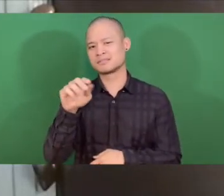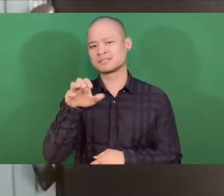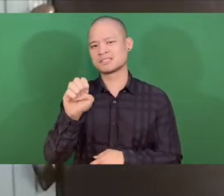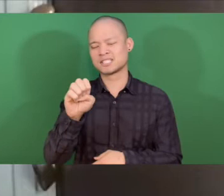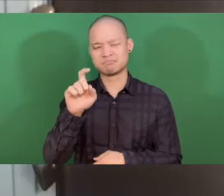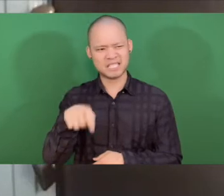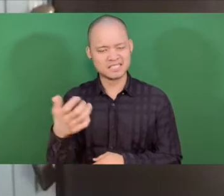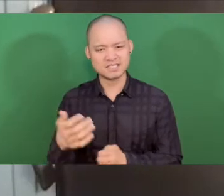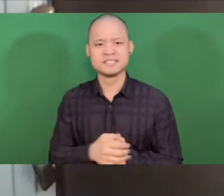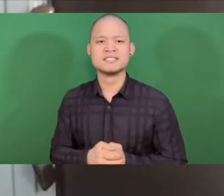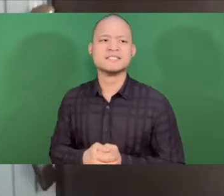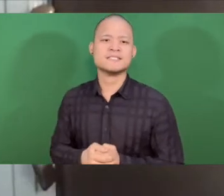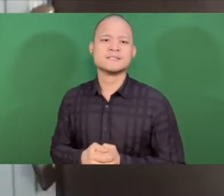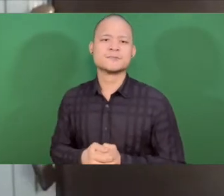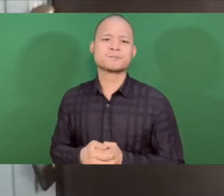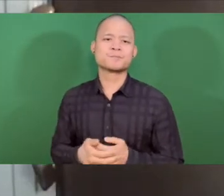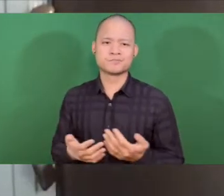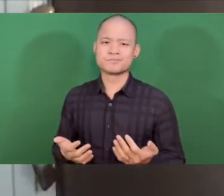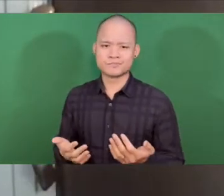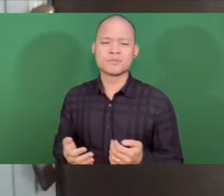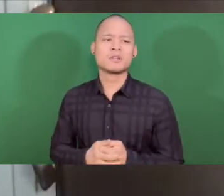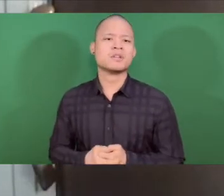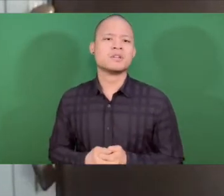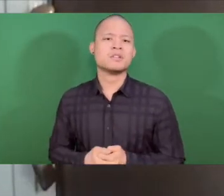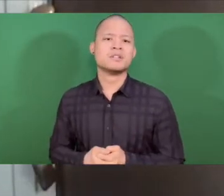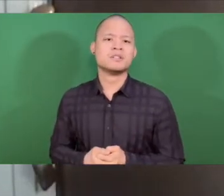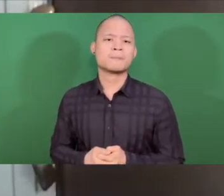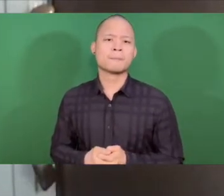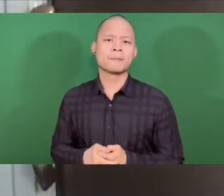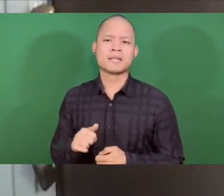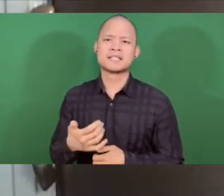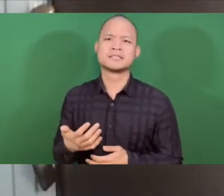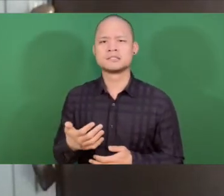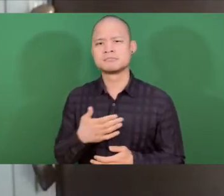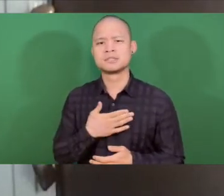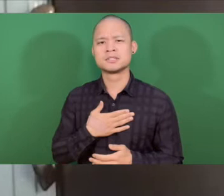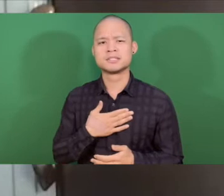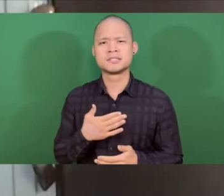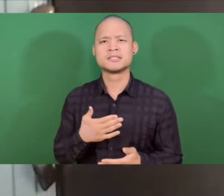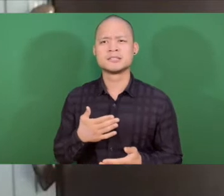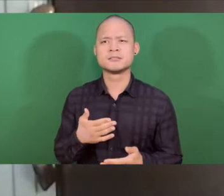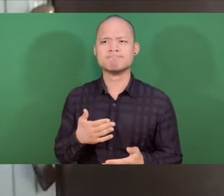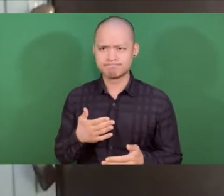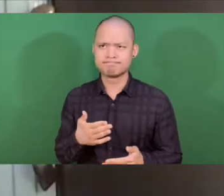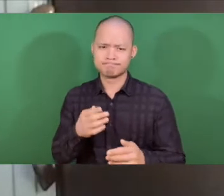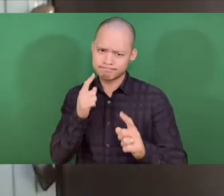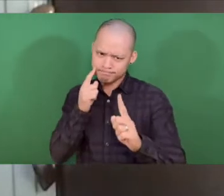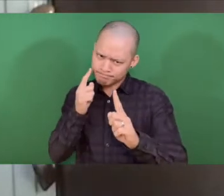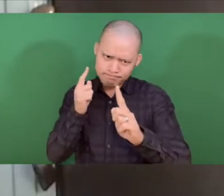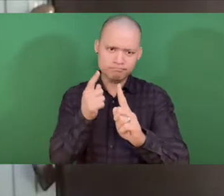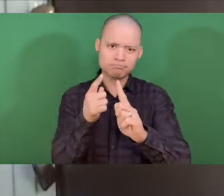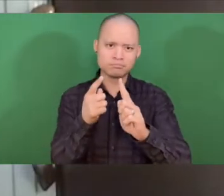STANCE. Right. So it would be the stance I chose would be